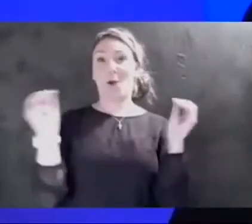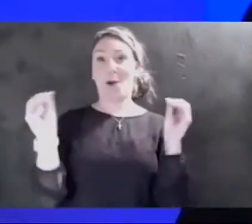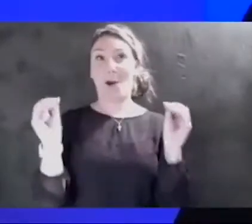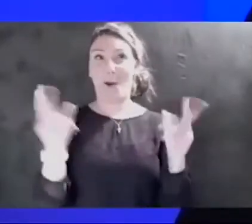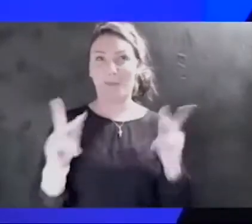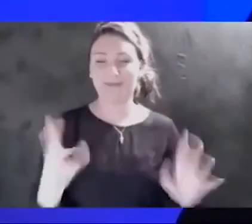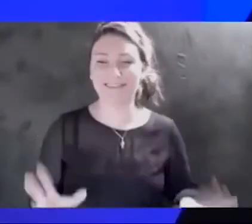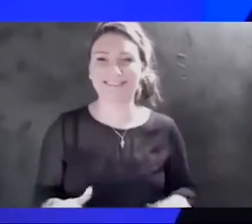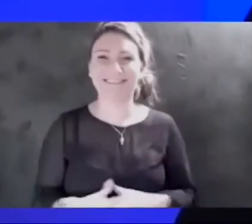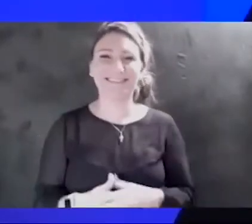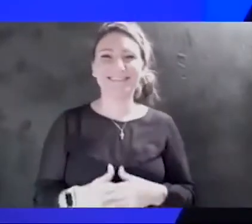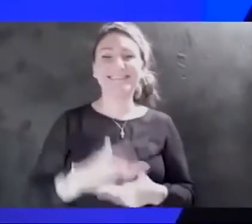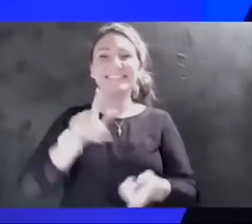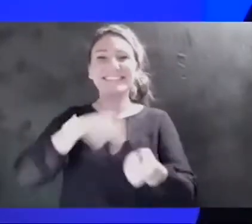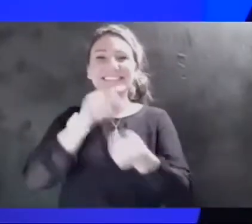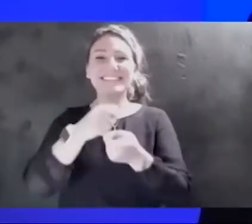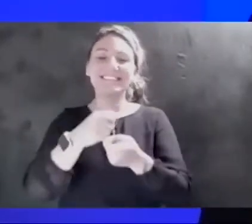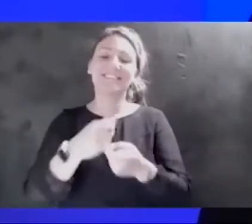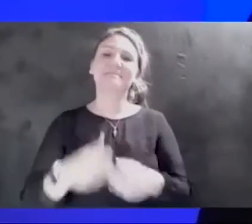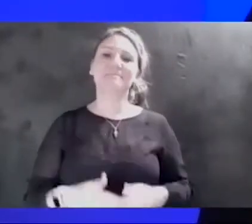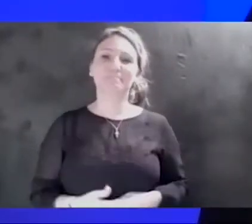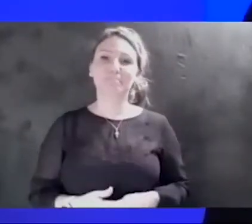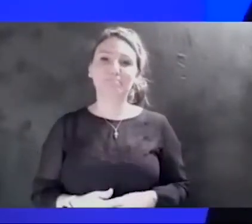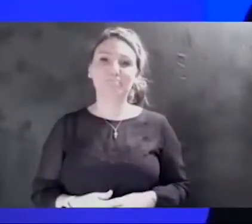So they...